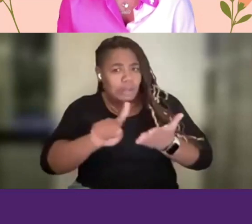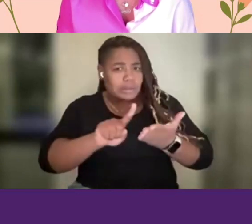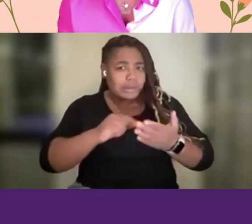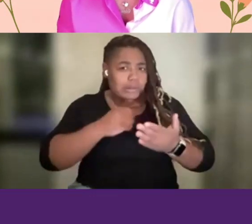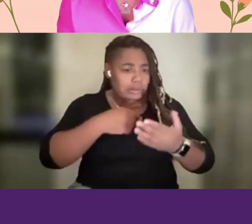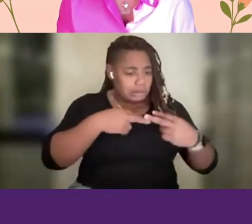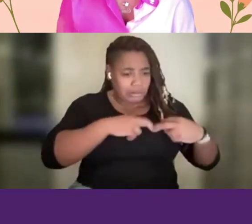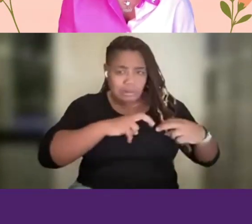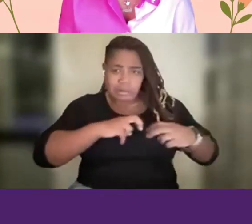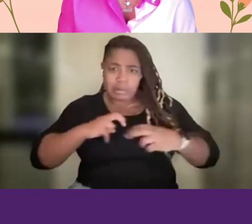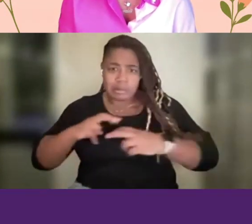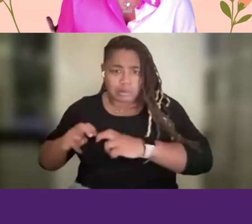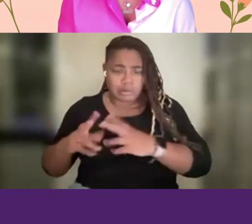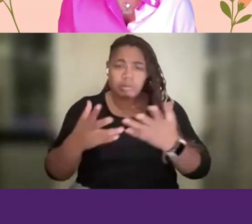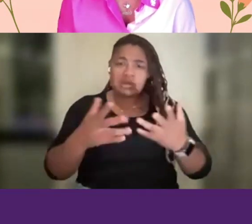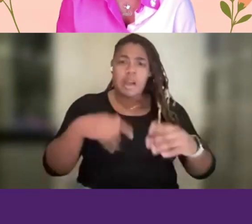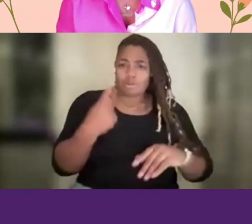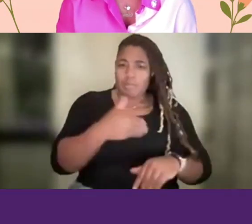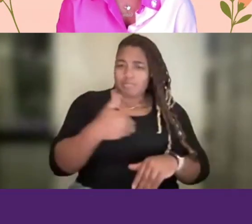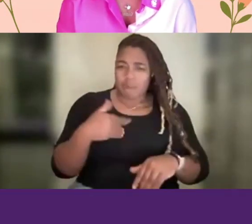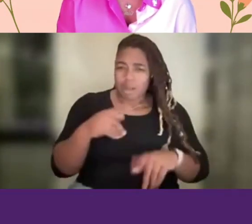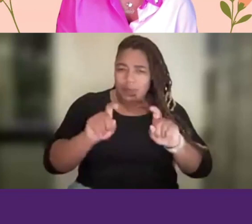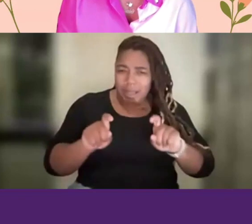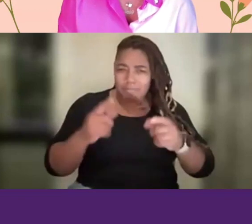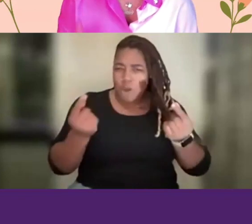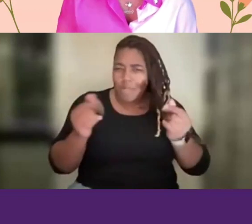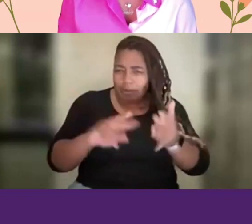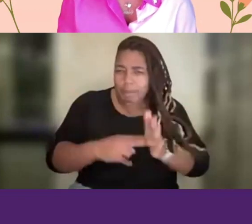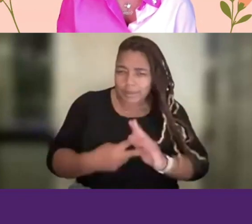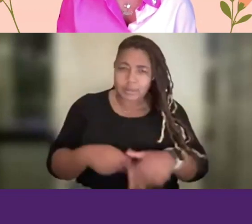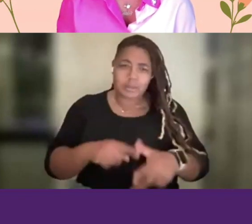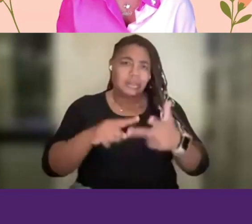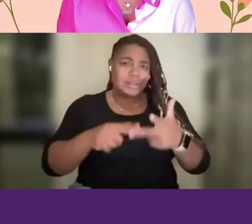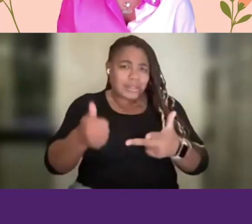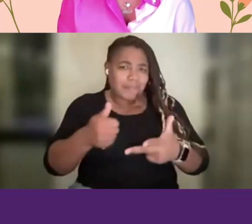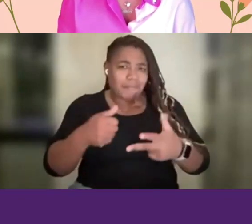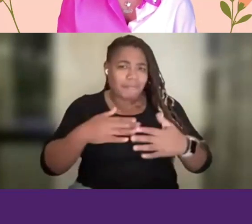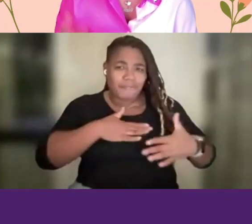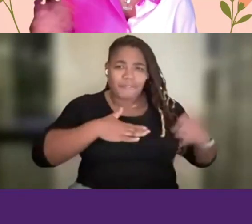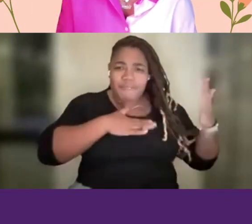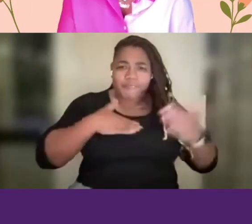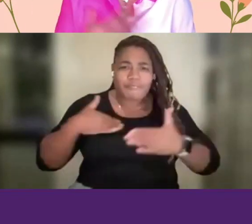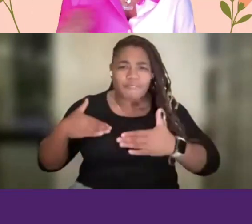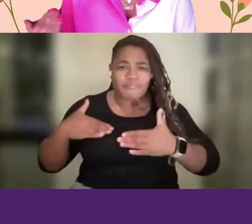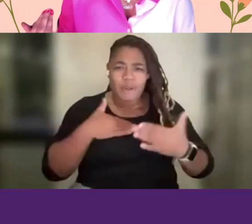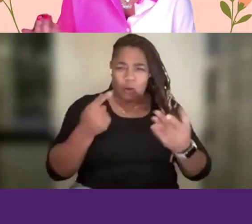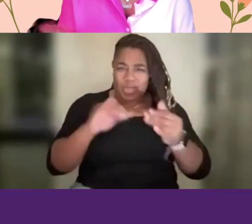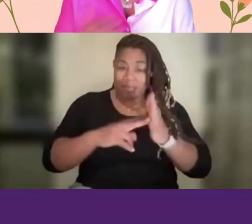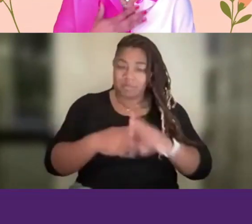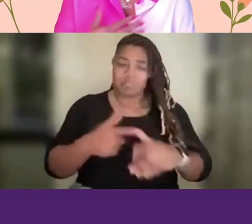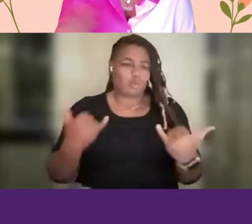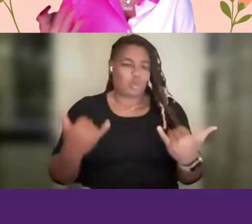breast exam is, understanding how to do a self-exam. You know, we're using a lot of terms today that those of us who